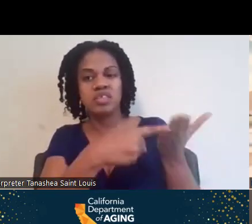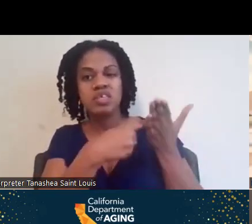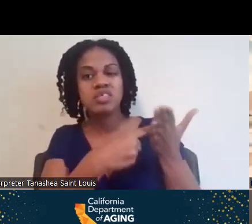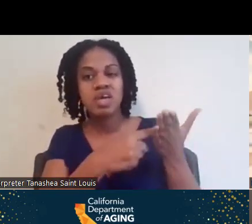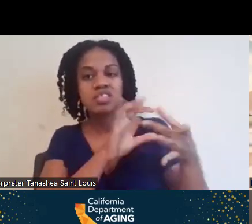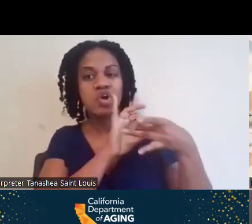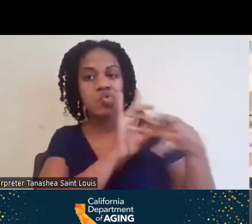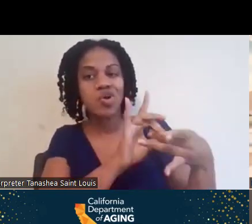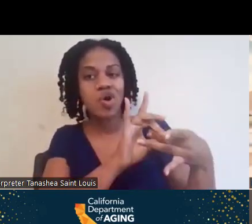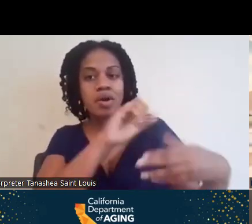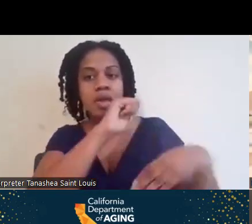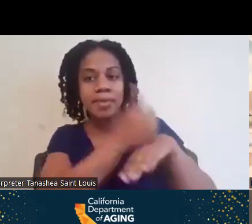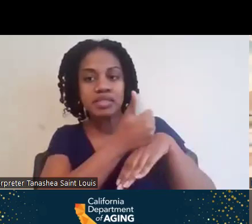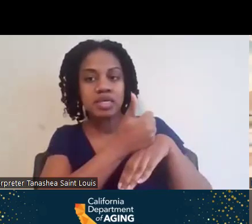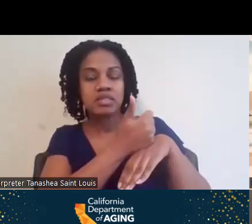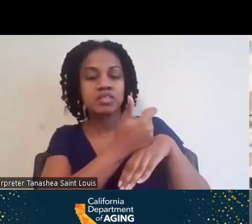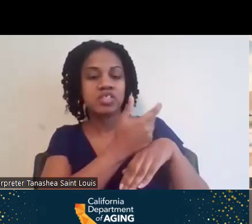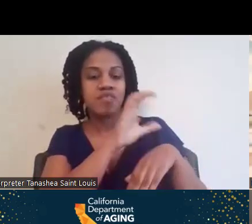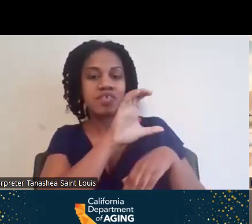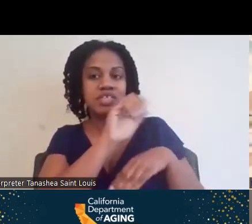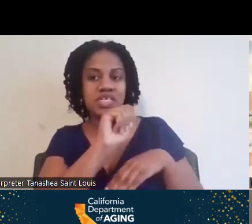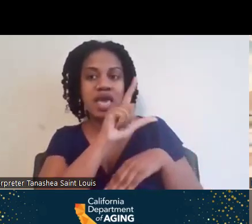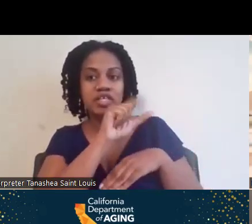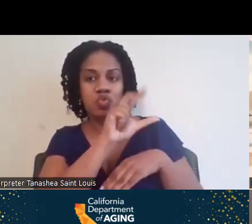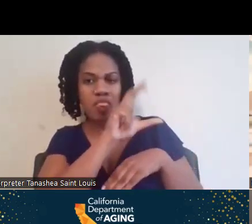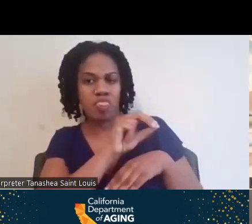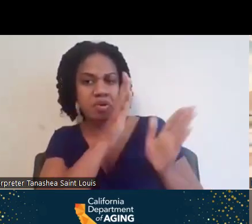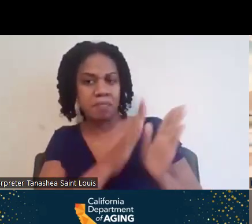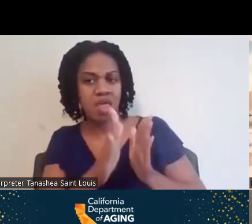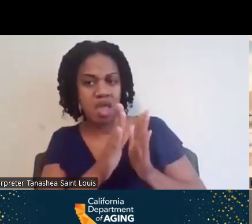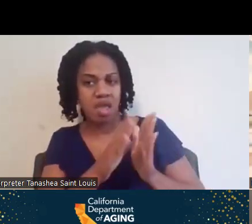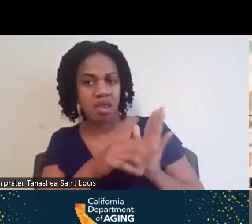regarding implementation of the CA 2030 plan?